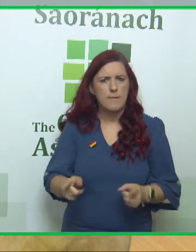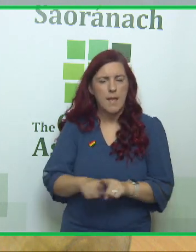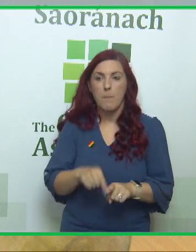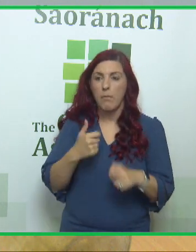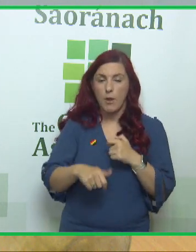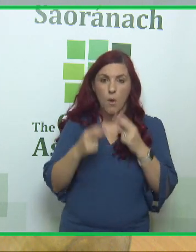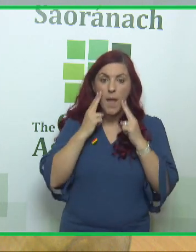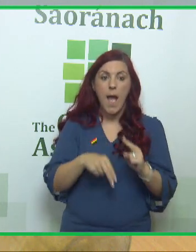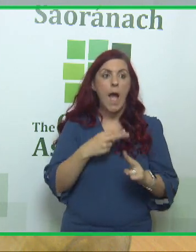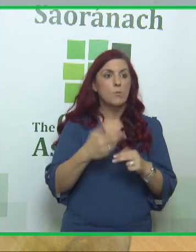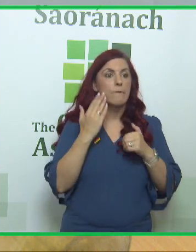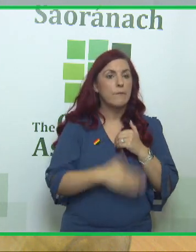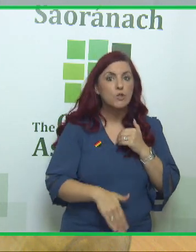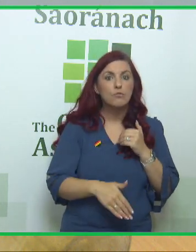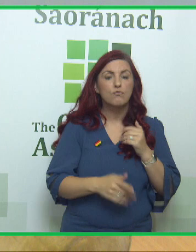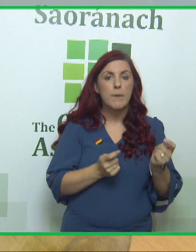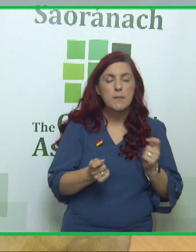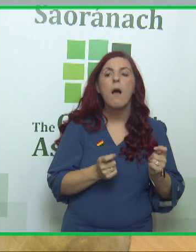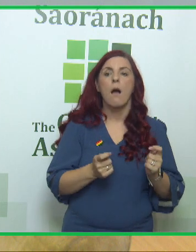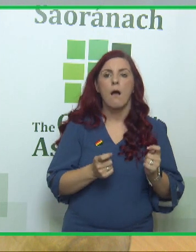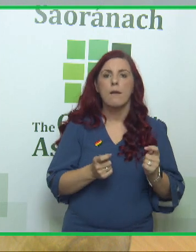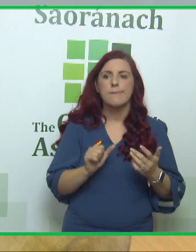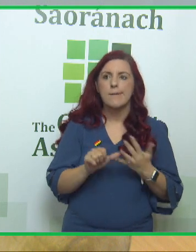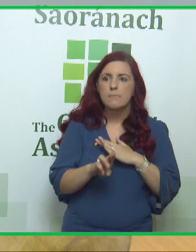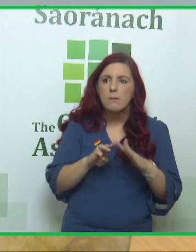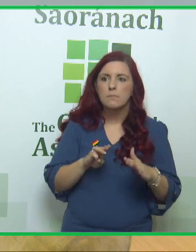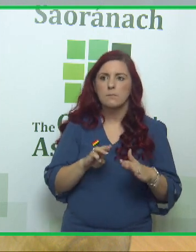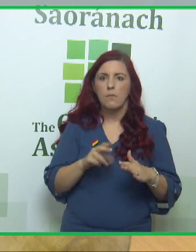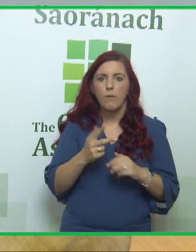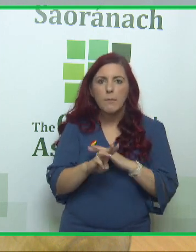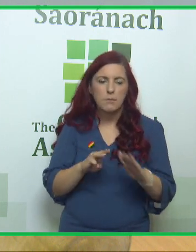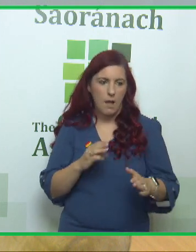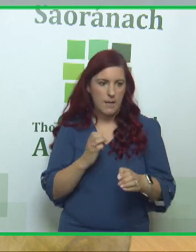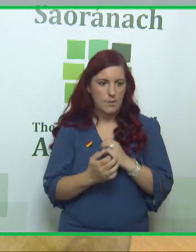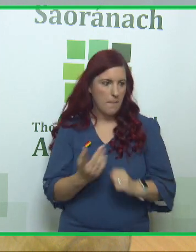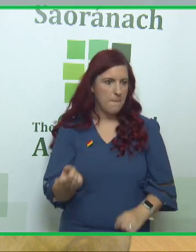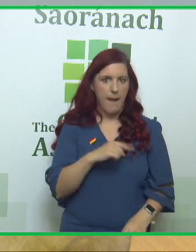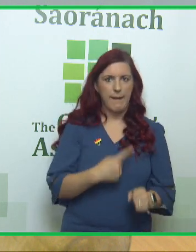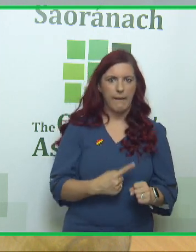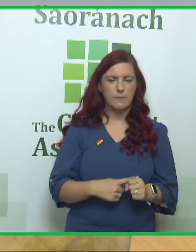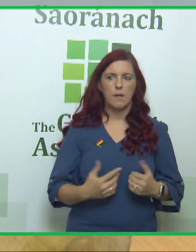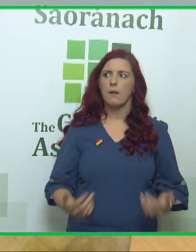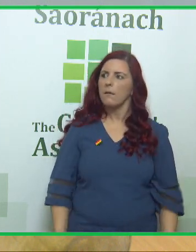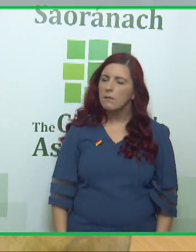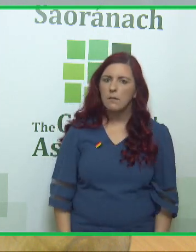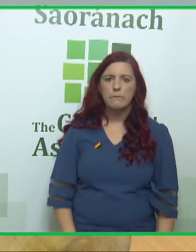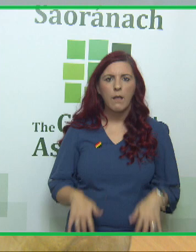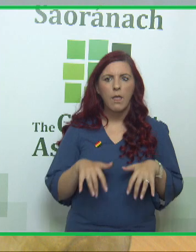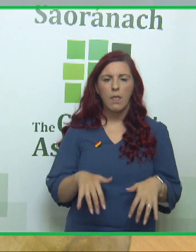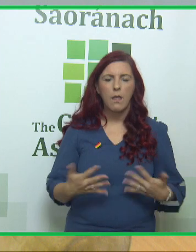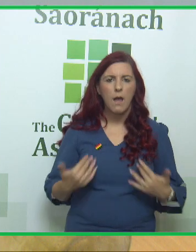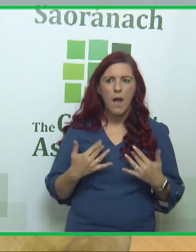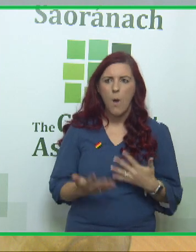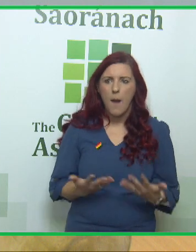3 months, I'd end up back in there, and I'd always wonder, how was this after happening? And I didn't know where I was going wrong.